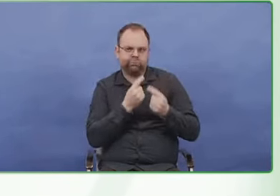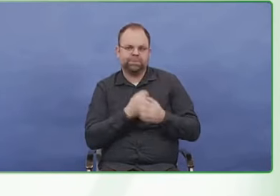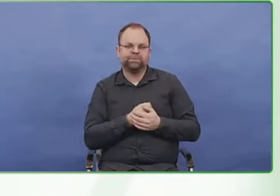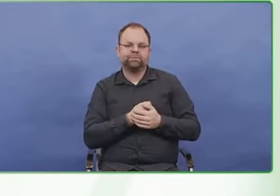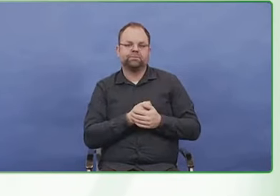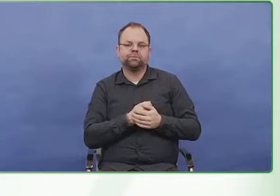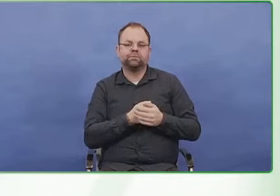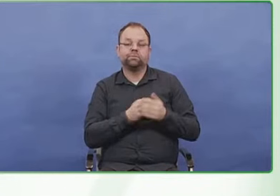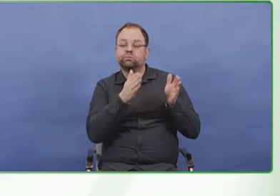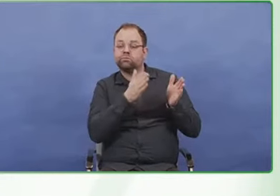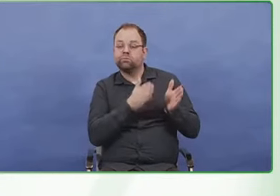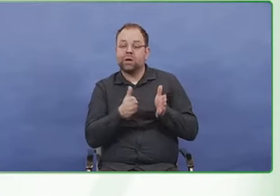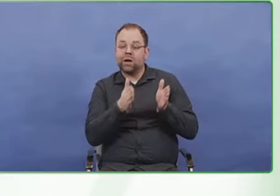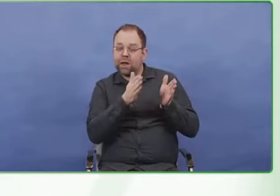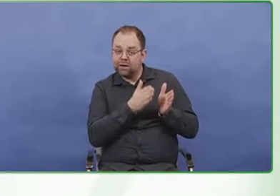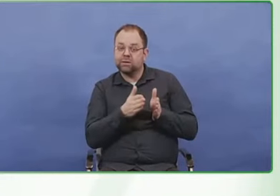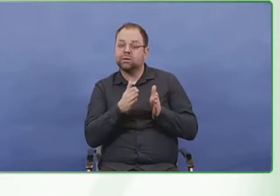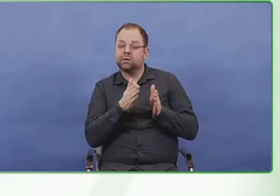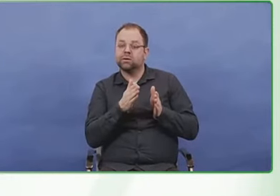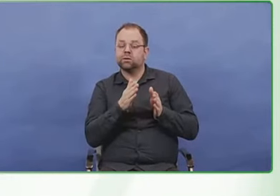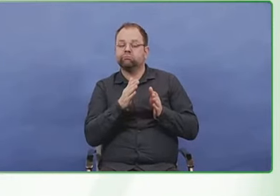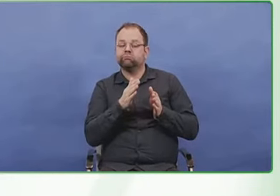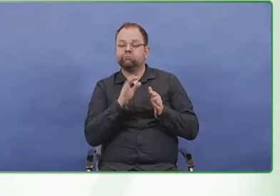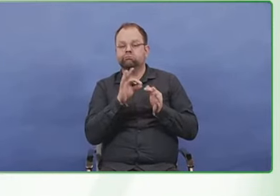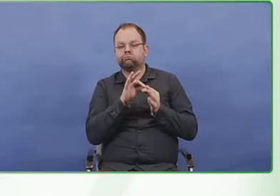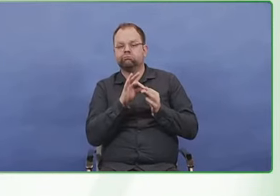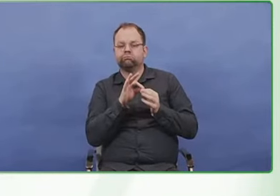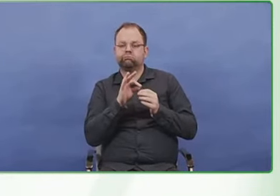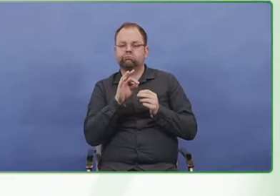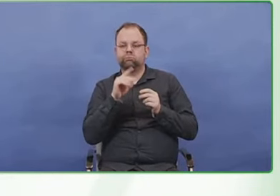in a leadership capacity are included in the planning and delivery